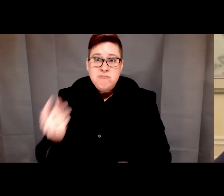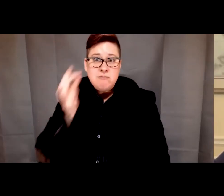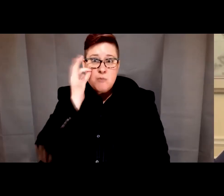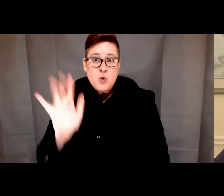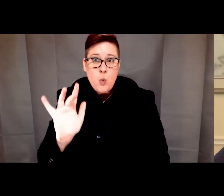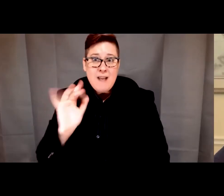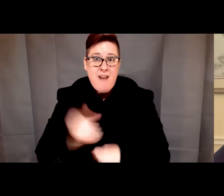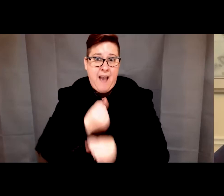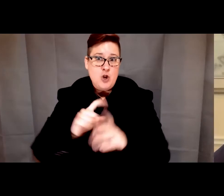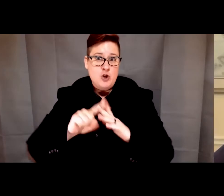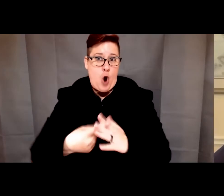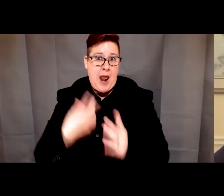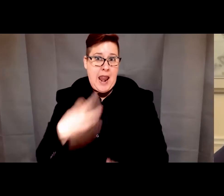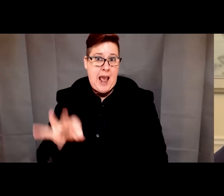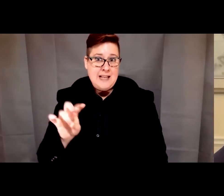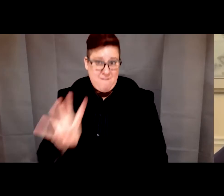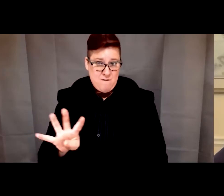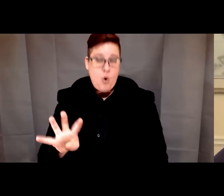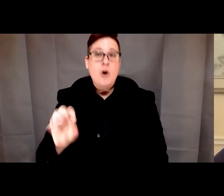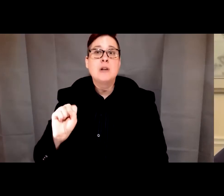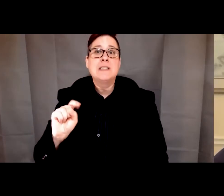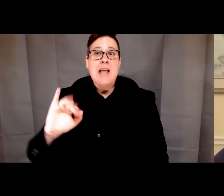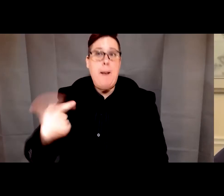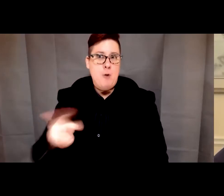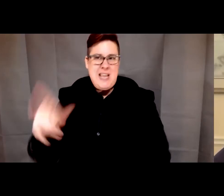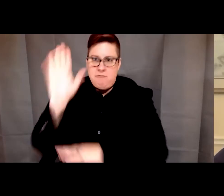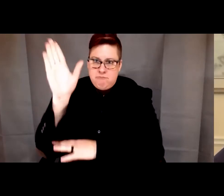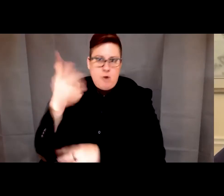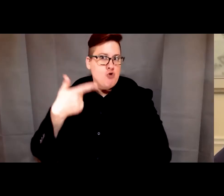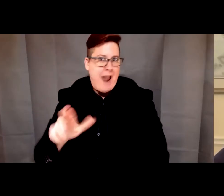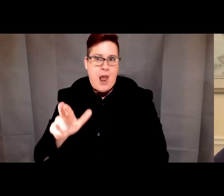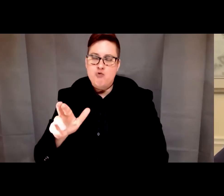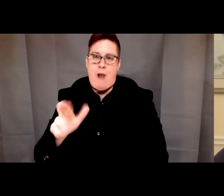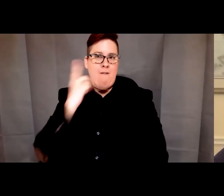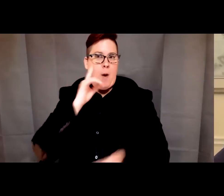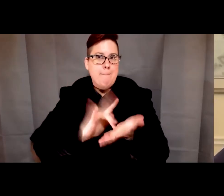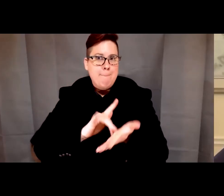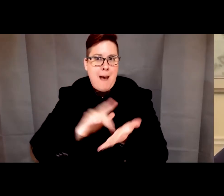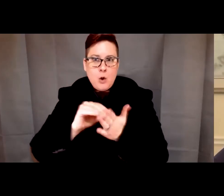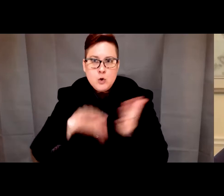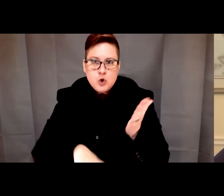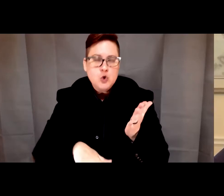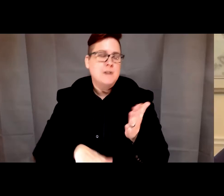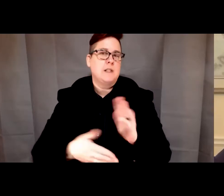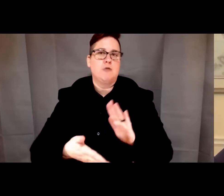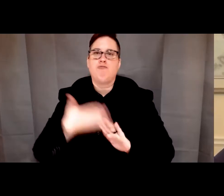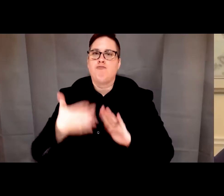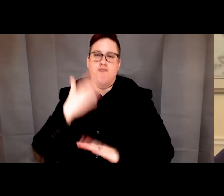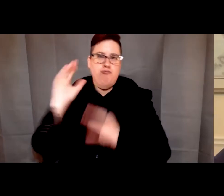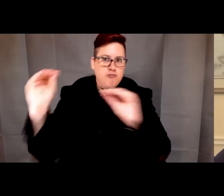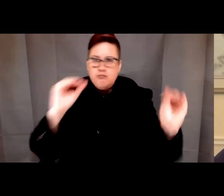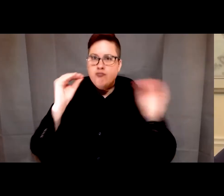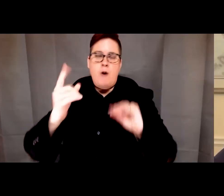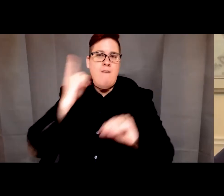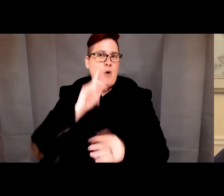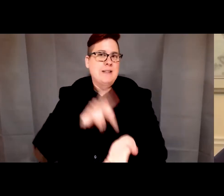in 1974, Charles gave grand rounds, lectured to medical students, conducted seminars for psychiatric